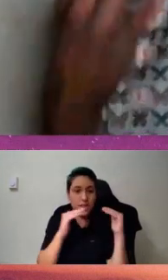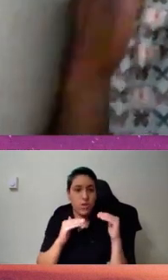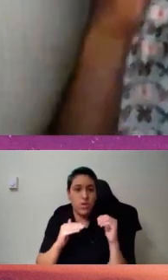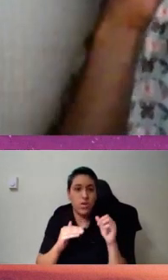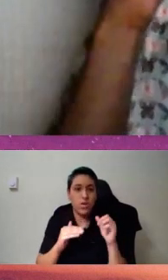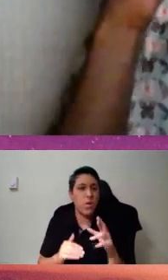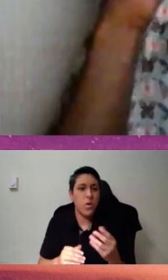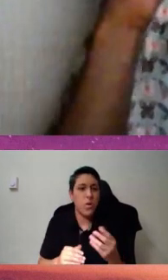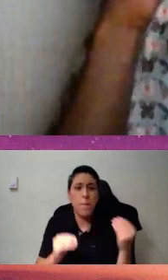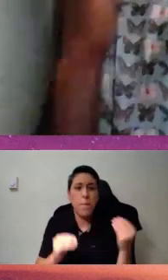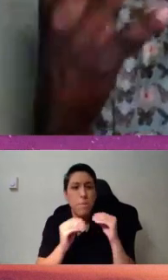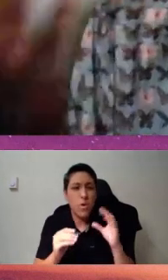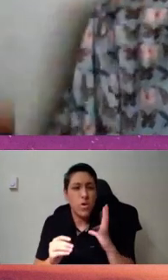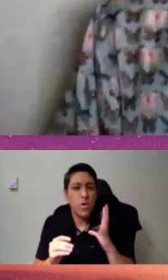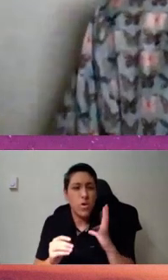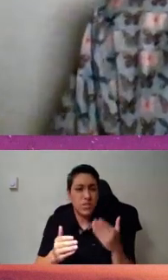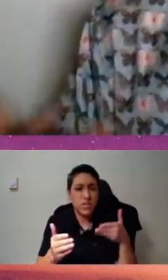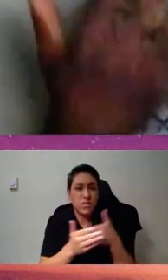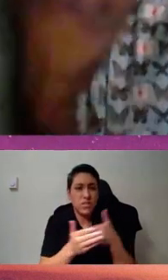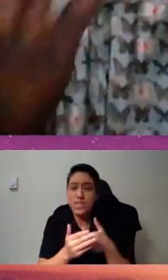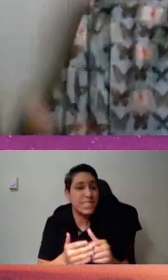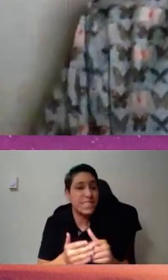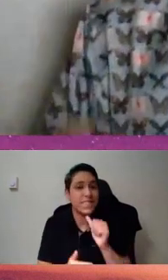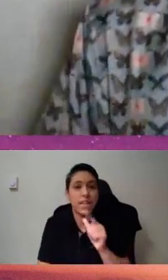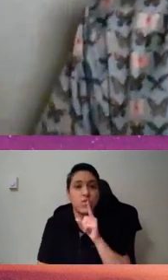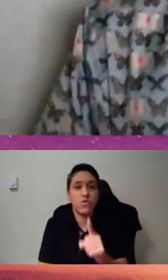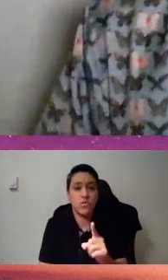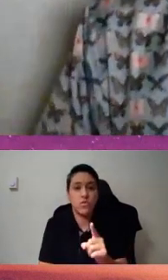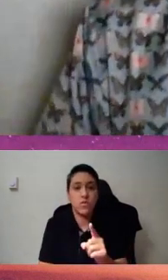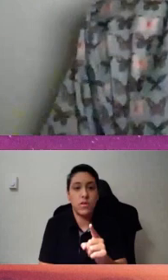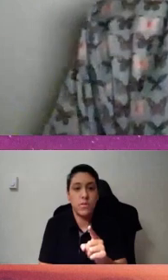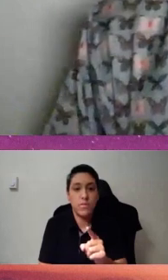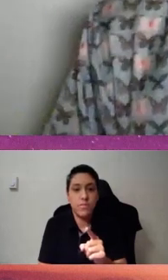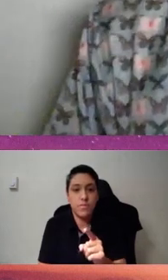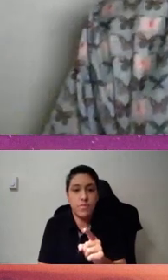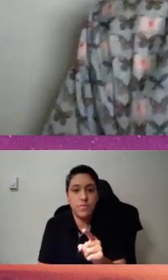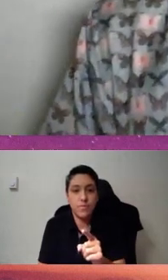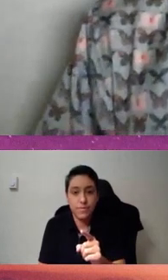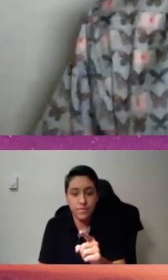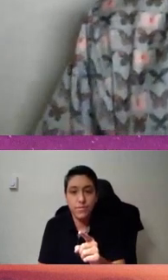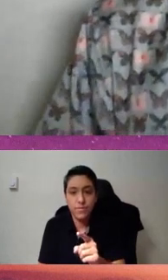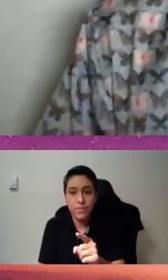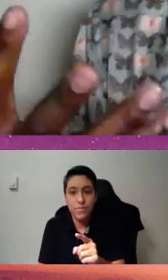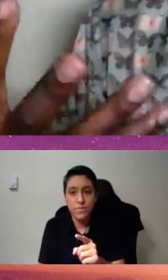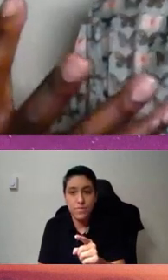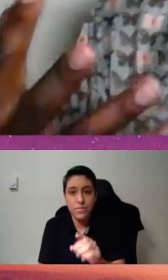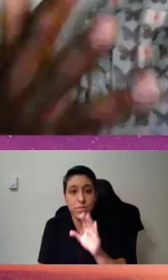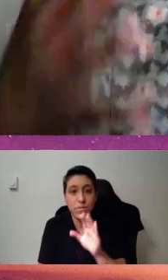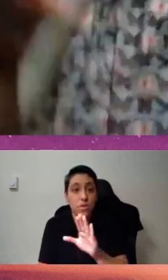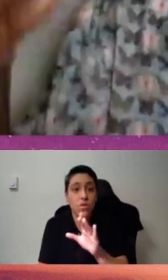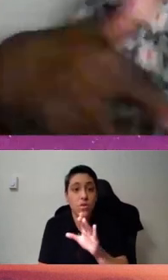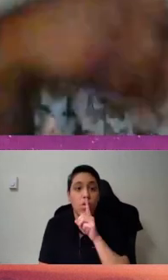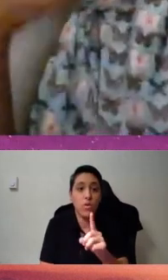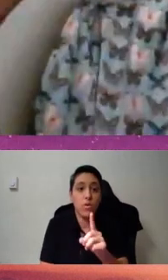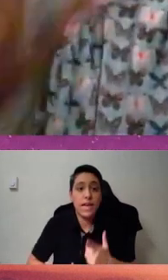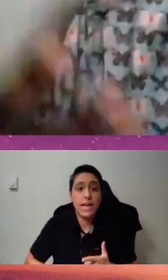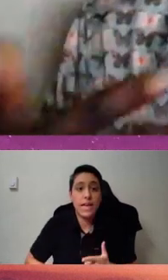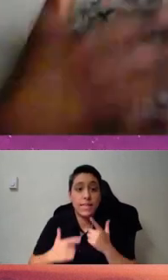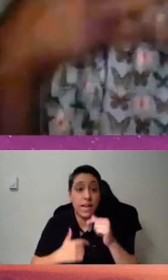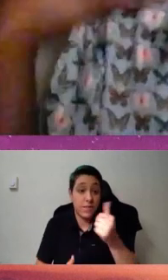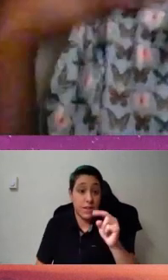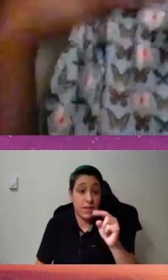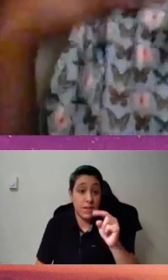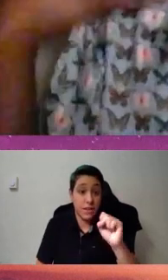transphobic, remain untrue, because the reality that you're surfacing, Ganesha, is that our communities, as part of